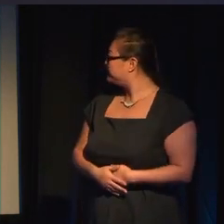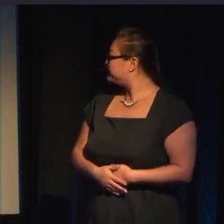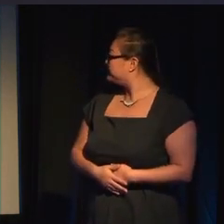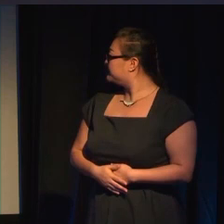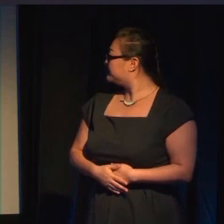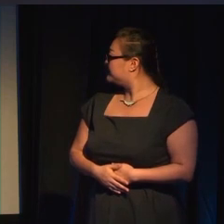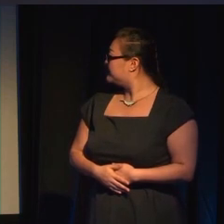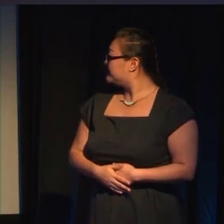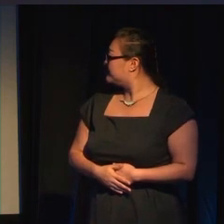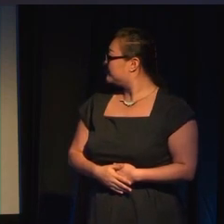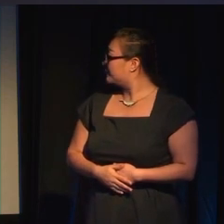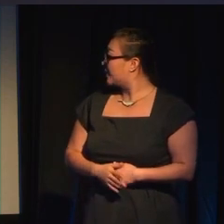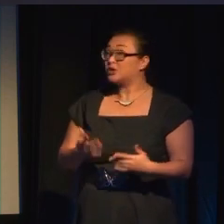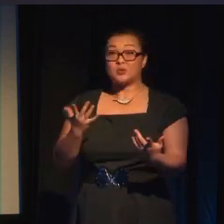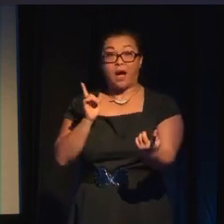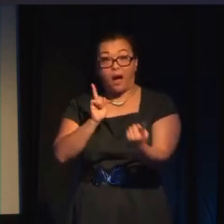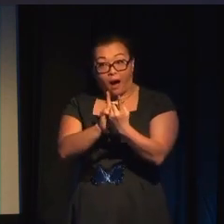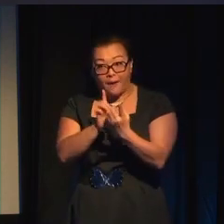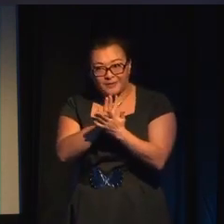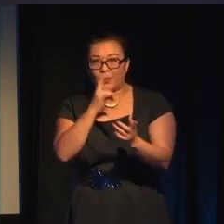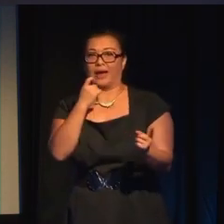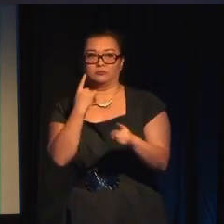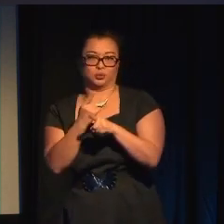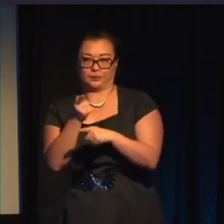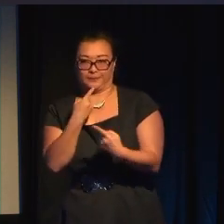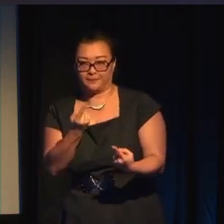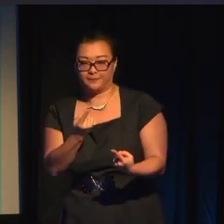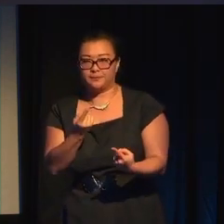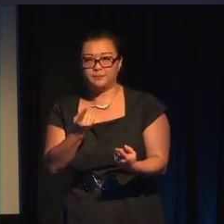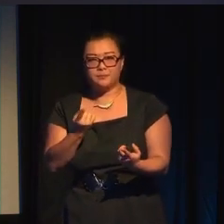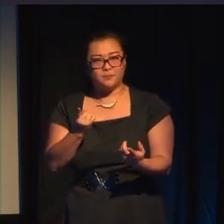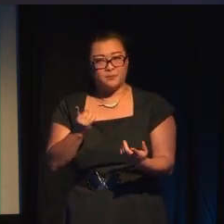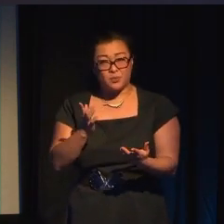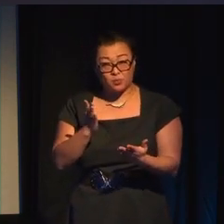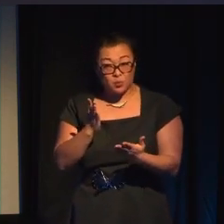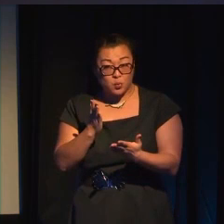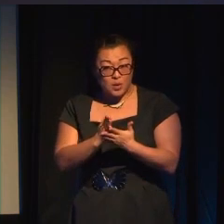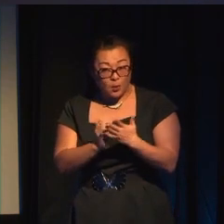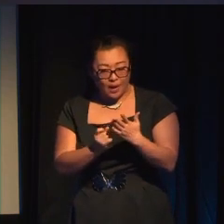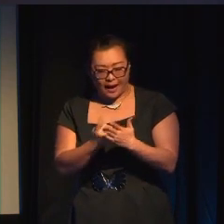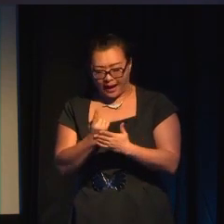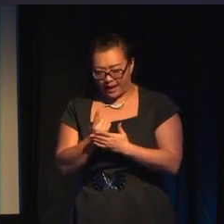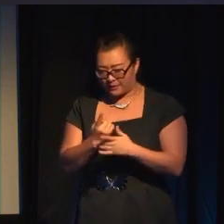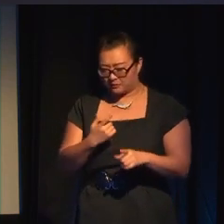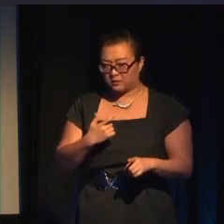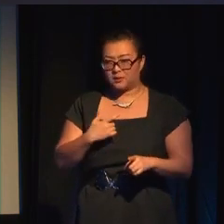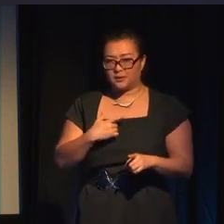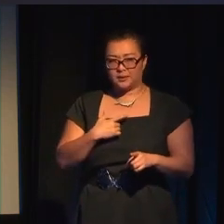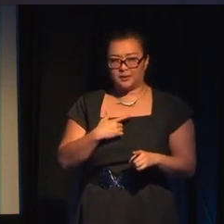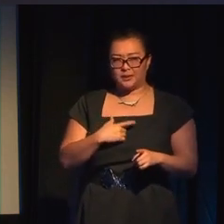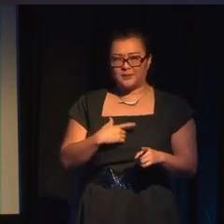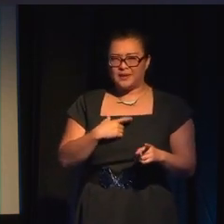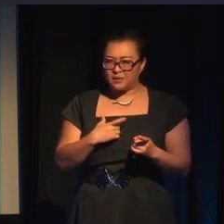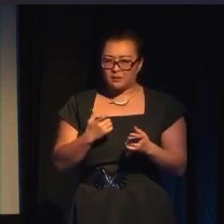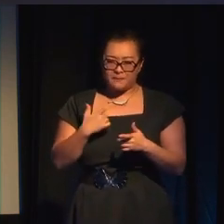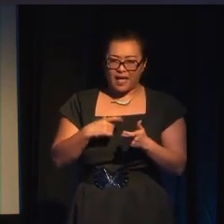he's come, now we can talk to him. But really what happened was that people pretty quickly got pretty frustrated that they